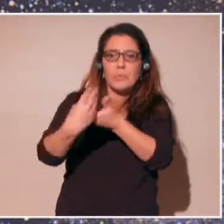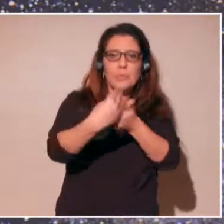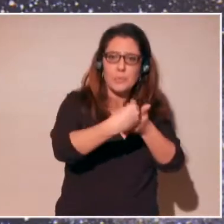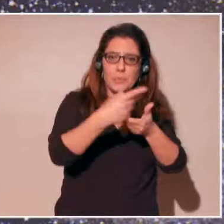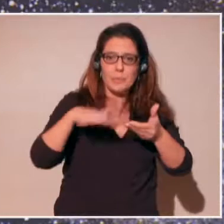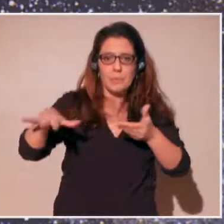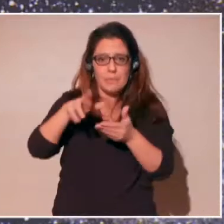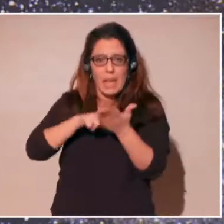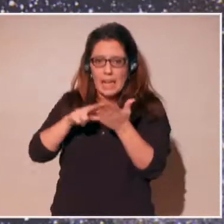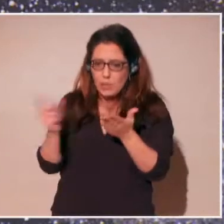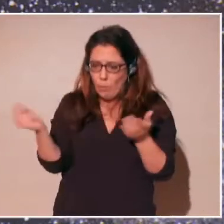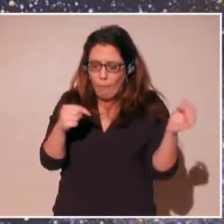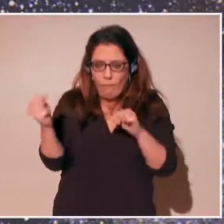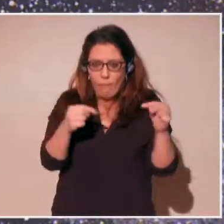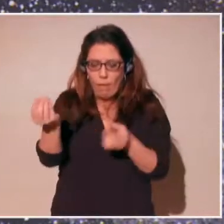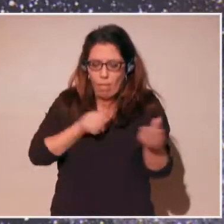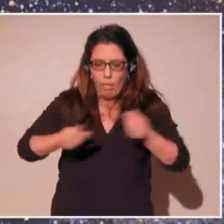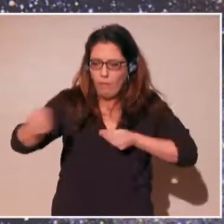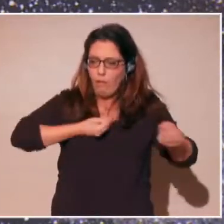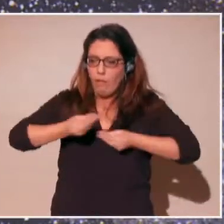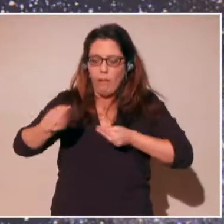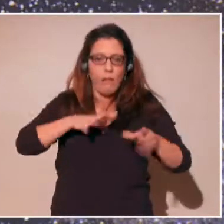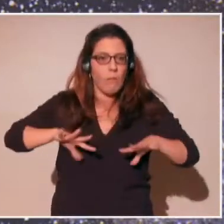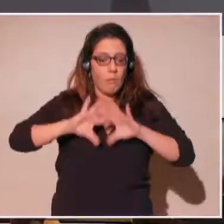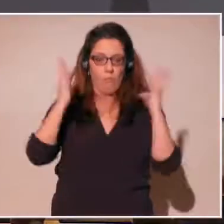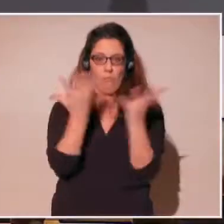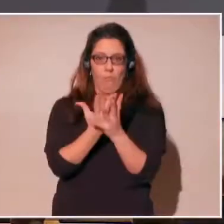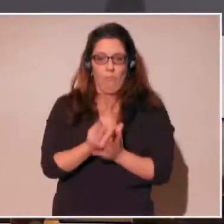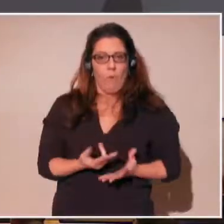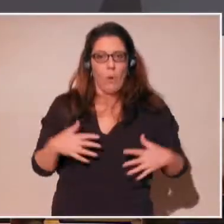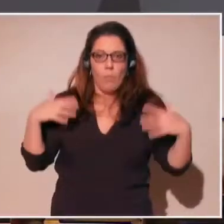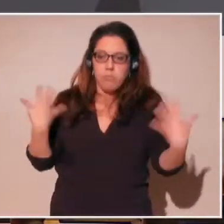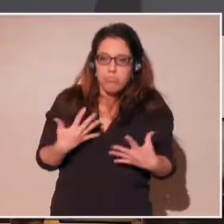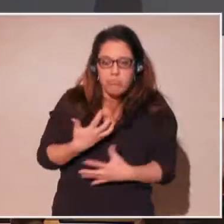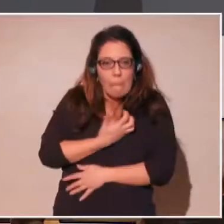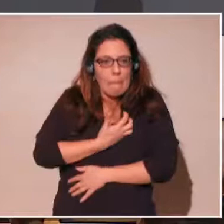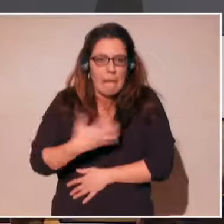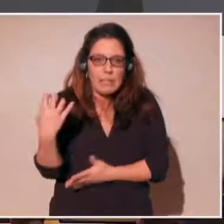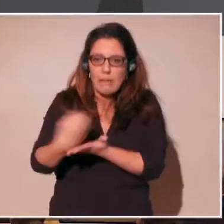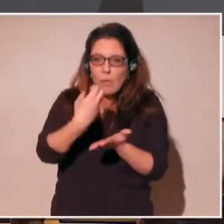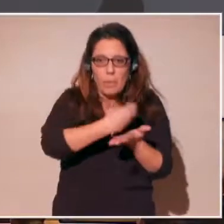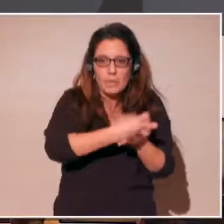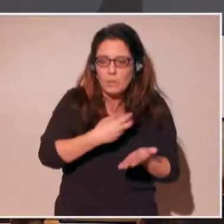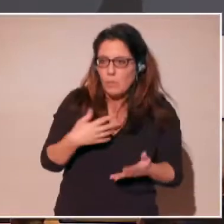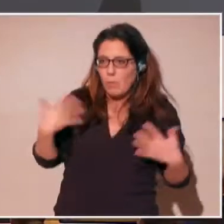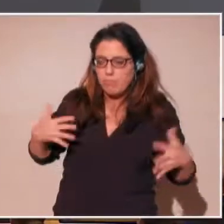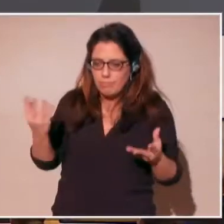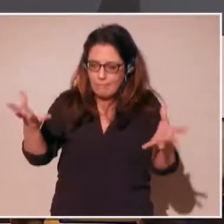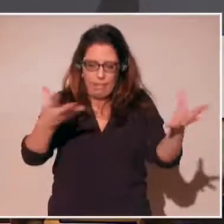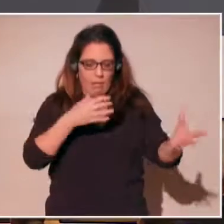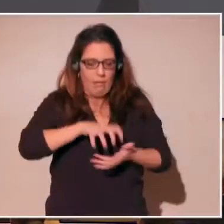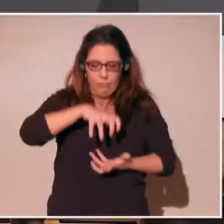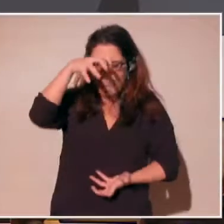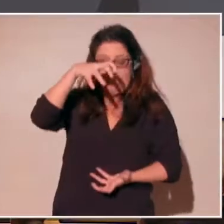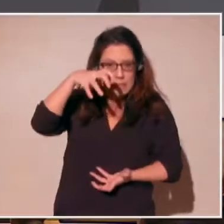in Paris and from the French regions, which also contributed to the work. What an enthusiasm. And so we really had to